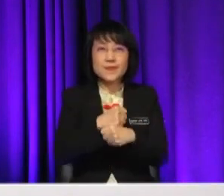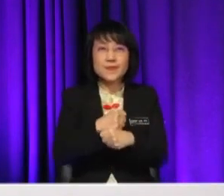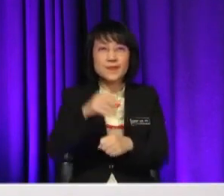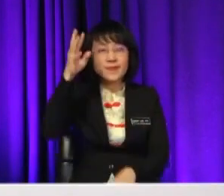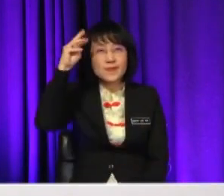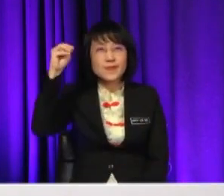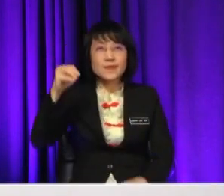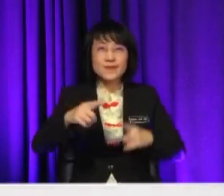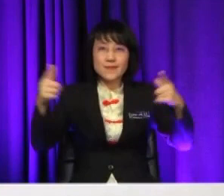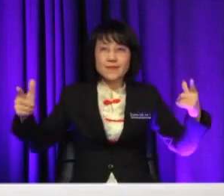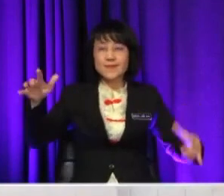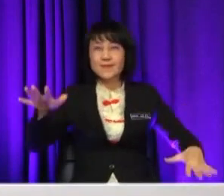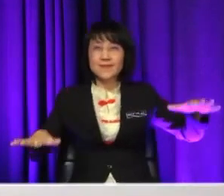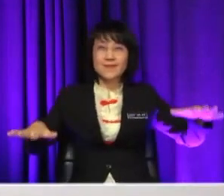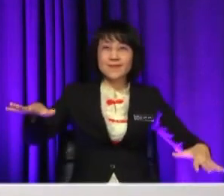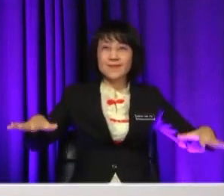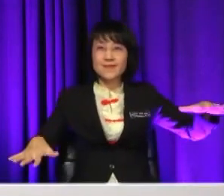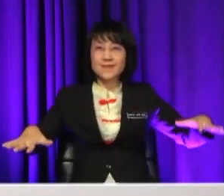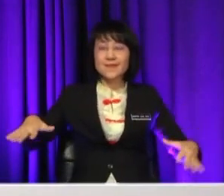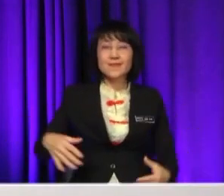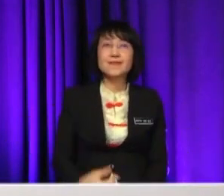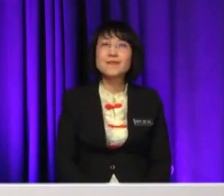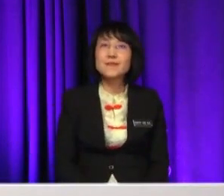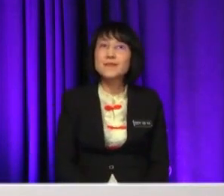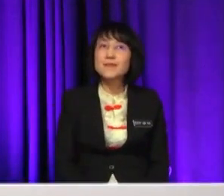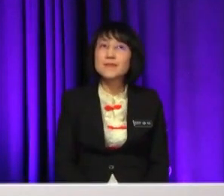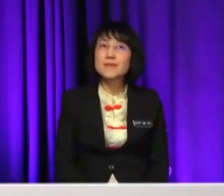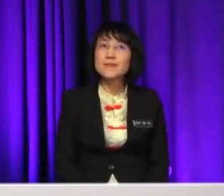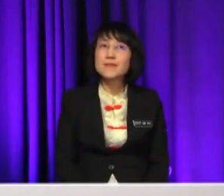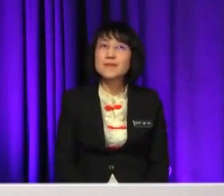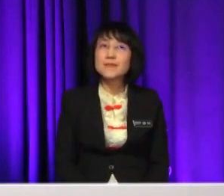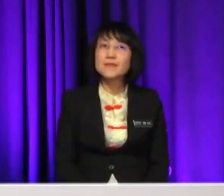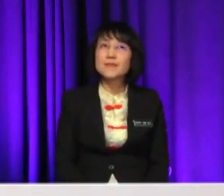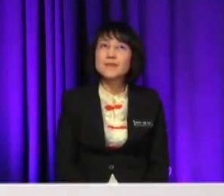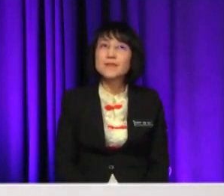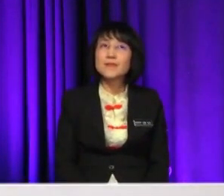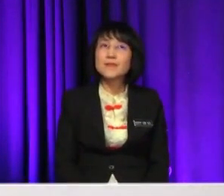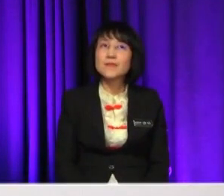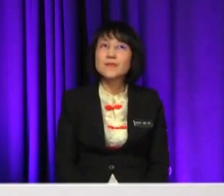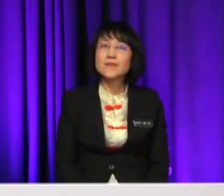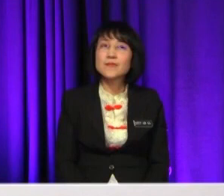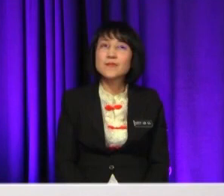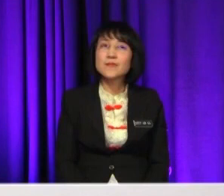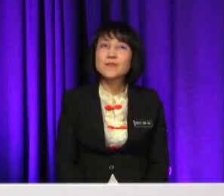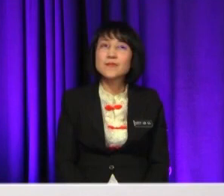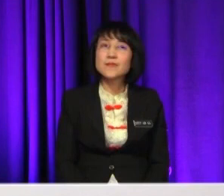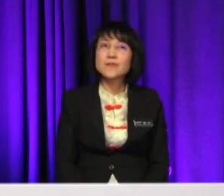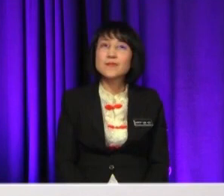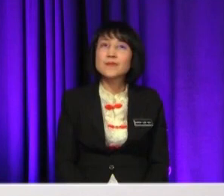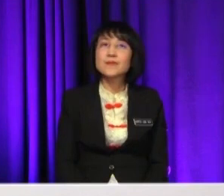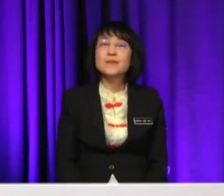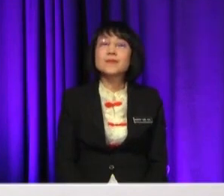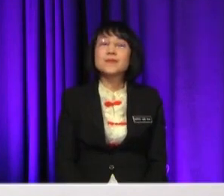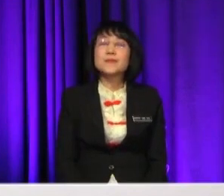Or is it just a person who is large and clumsy? I think it's just force of nature, the way wind is. Okay, thank